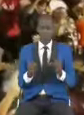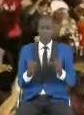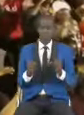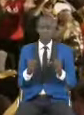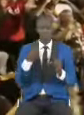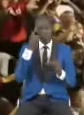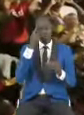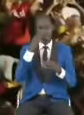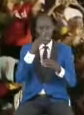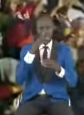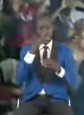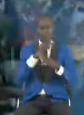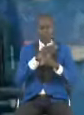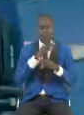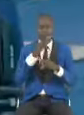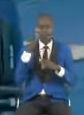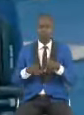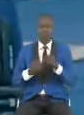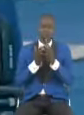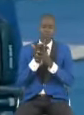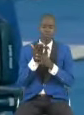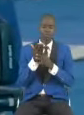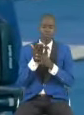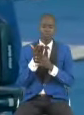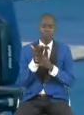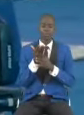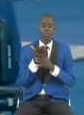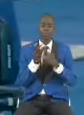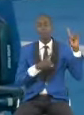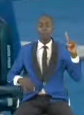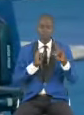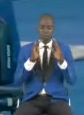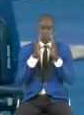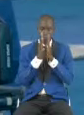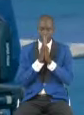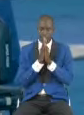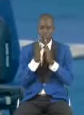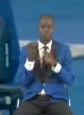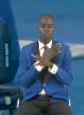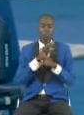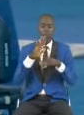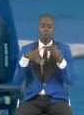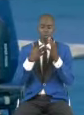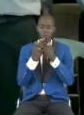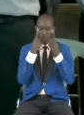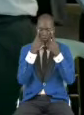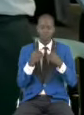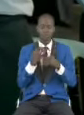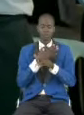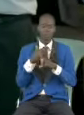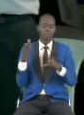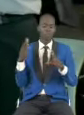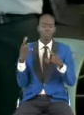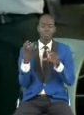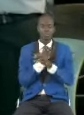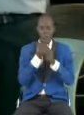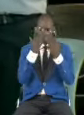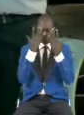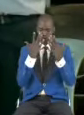total breakthrough. Lord, I pray, wipe the tears away. Take the sorrows